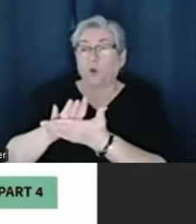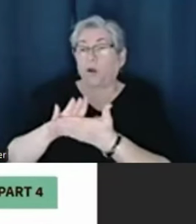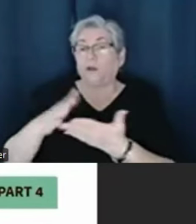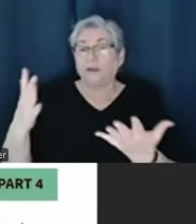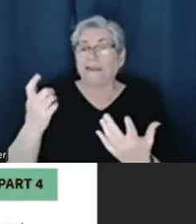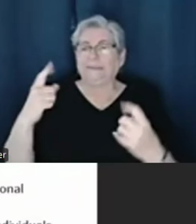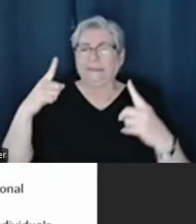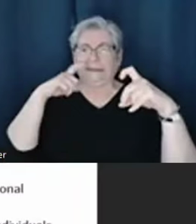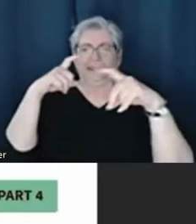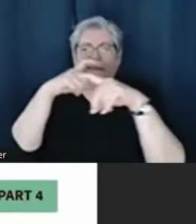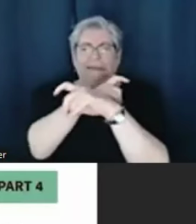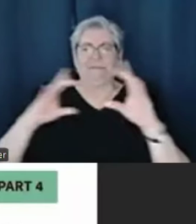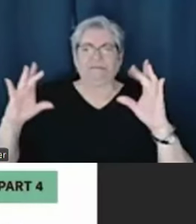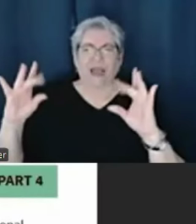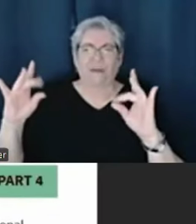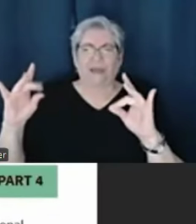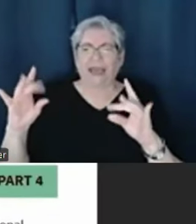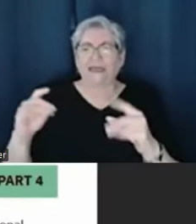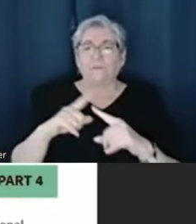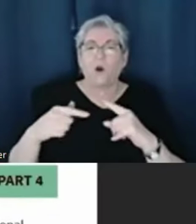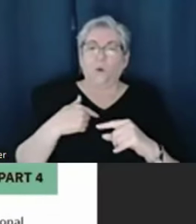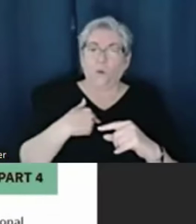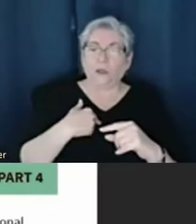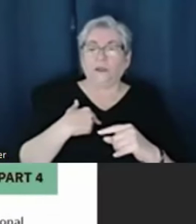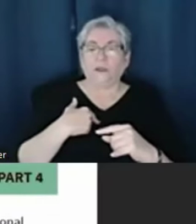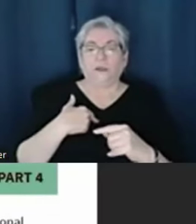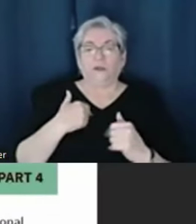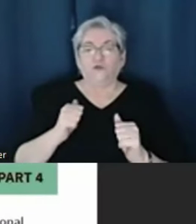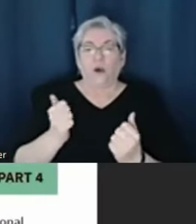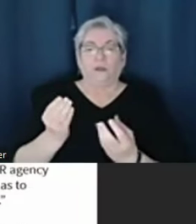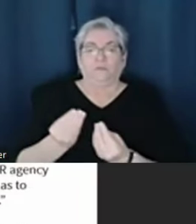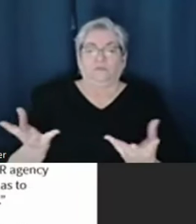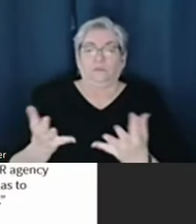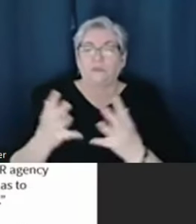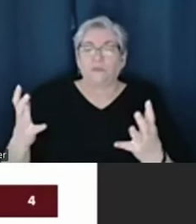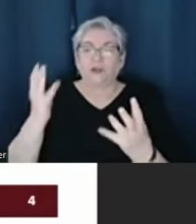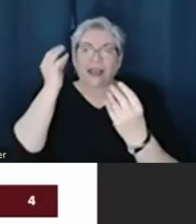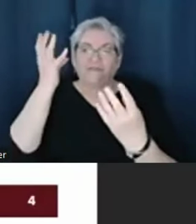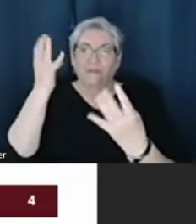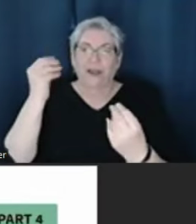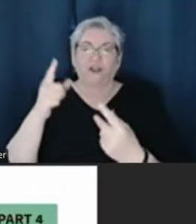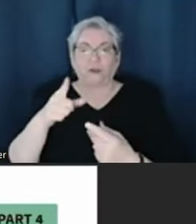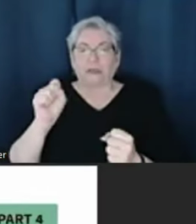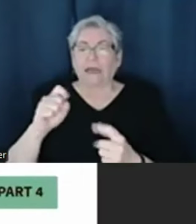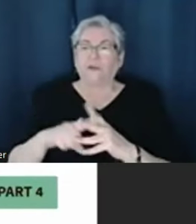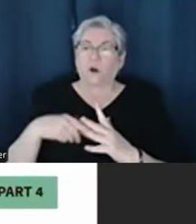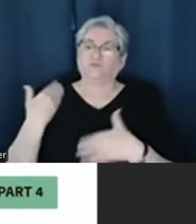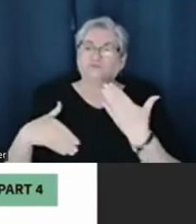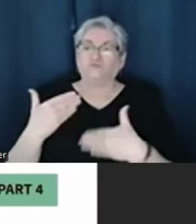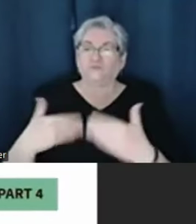complicated, but we provide as much information as we can in short here to sort of get you along the way with that. That's another